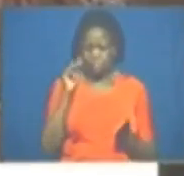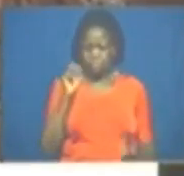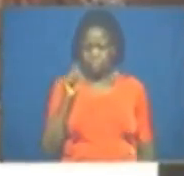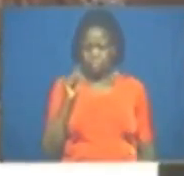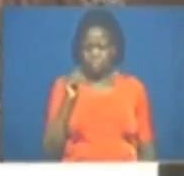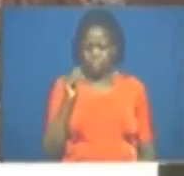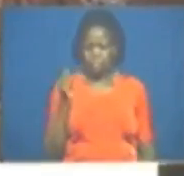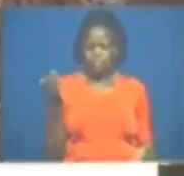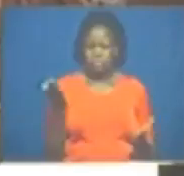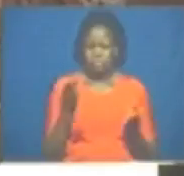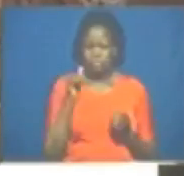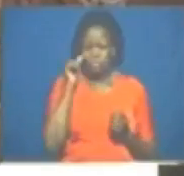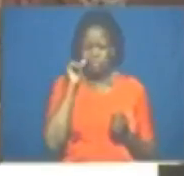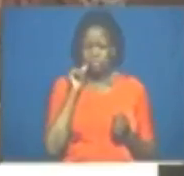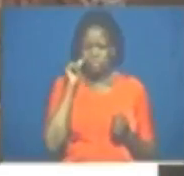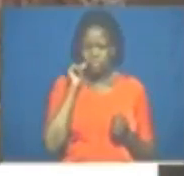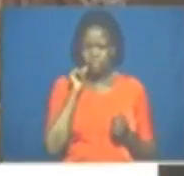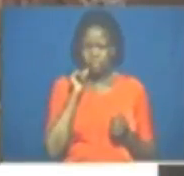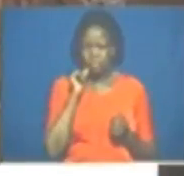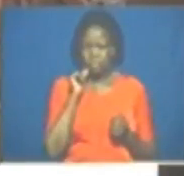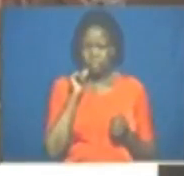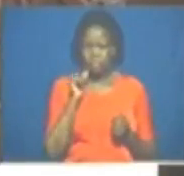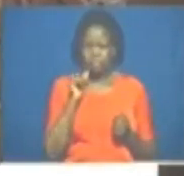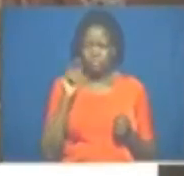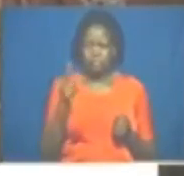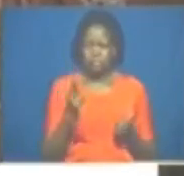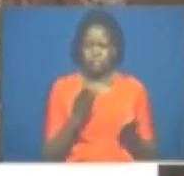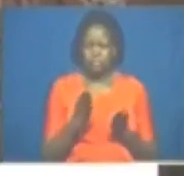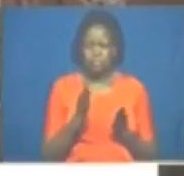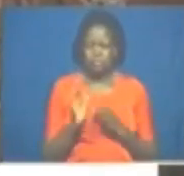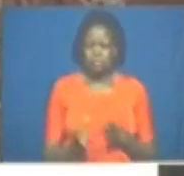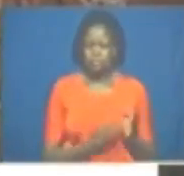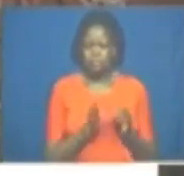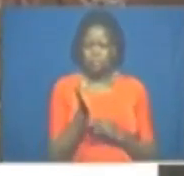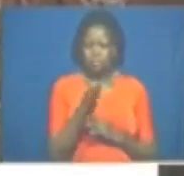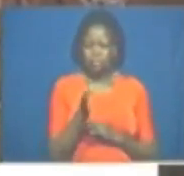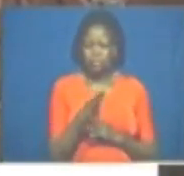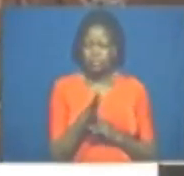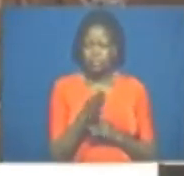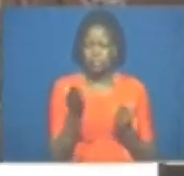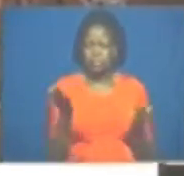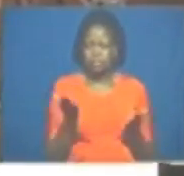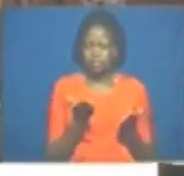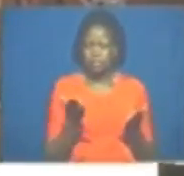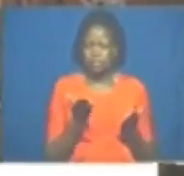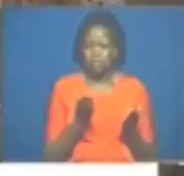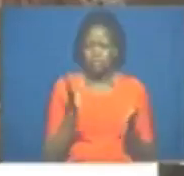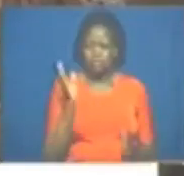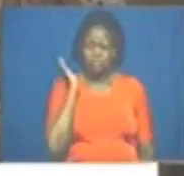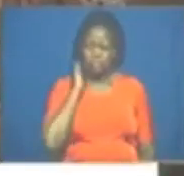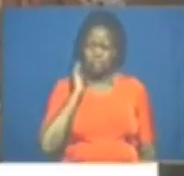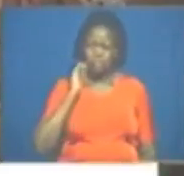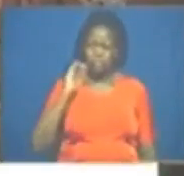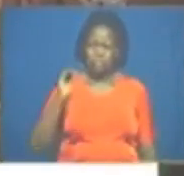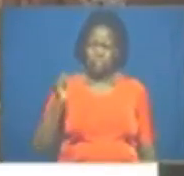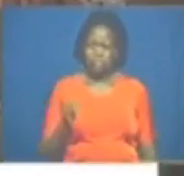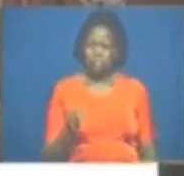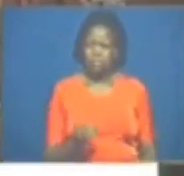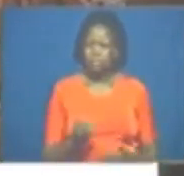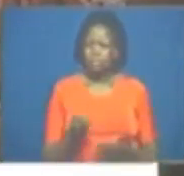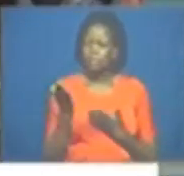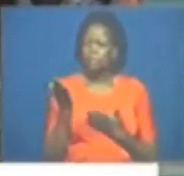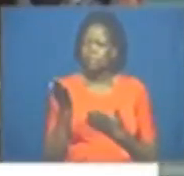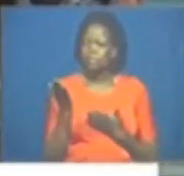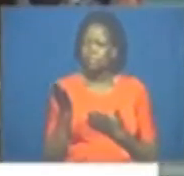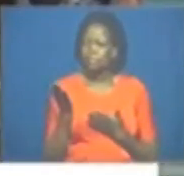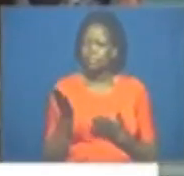Saints Cathedral in Nairobi, with the second service scheduled on Thursday at the Hura Stadium in Murang'a County. We